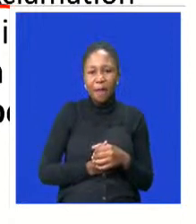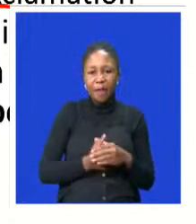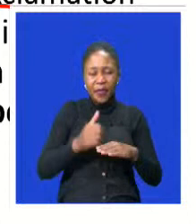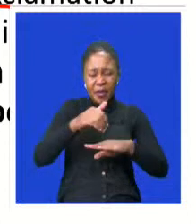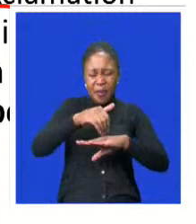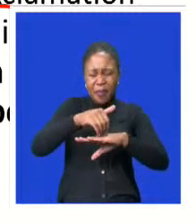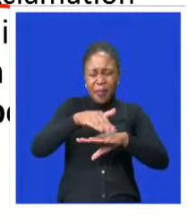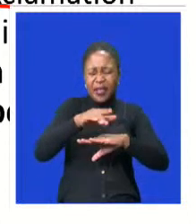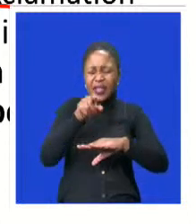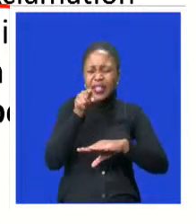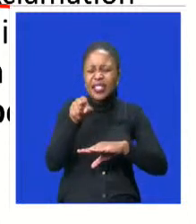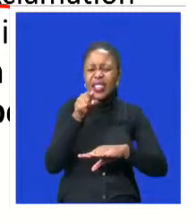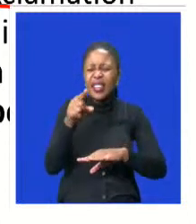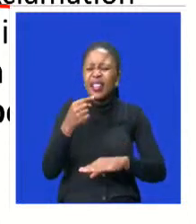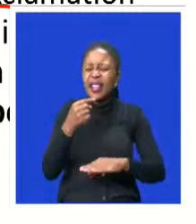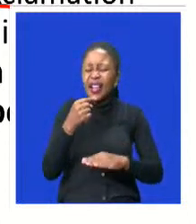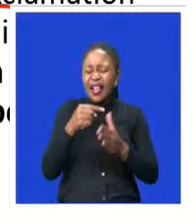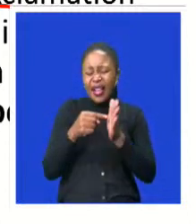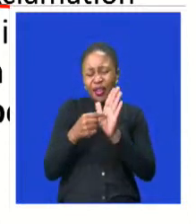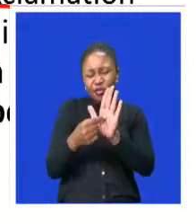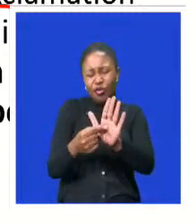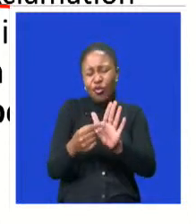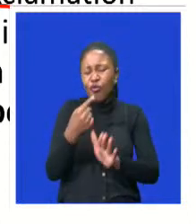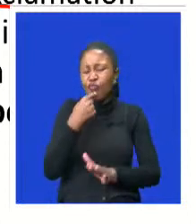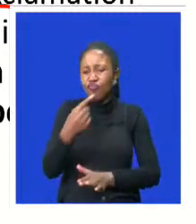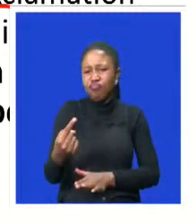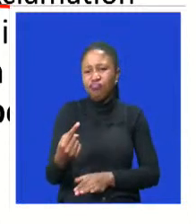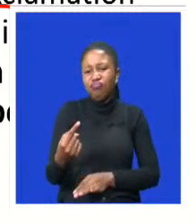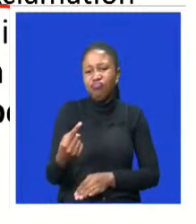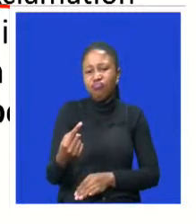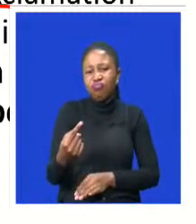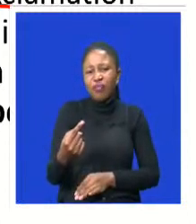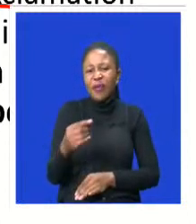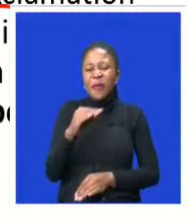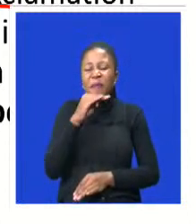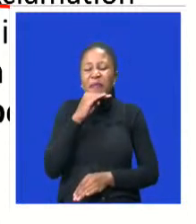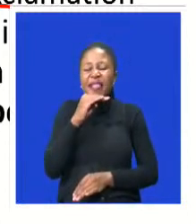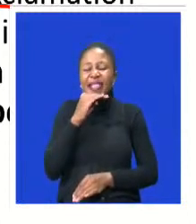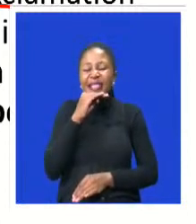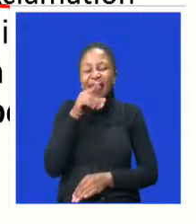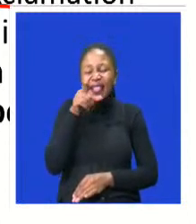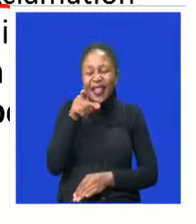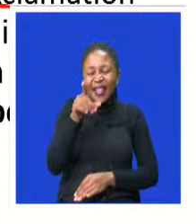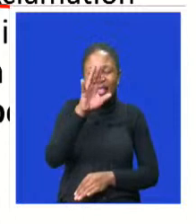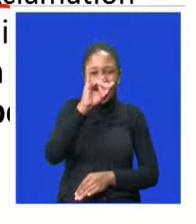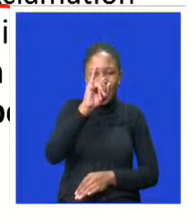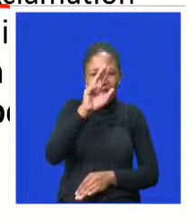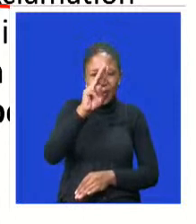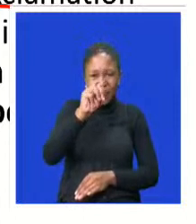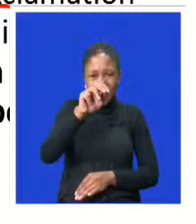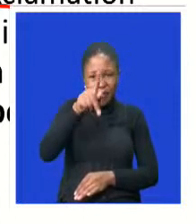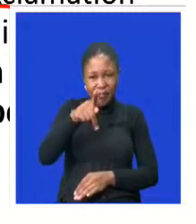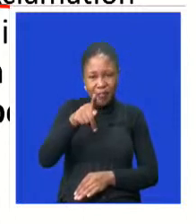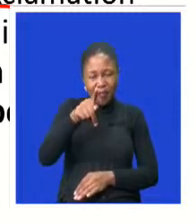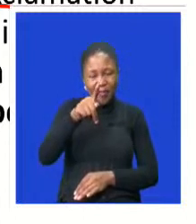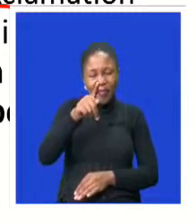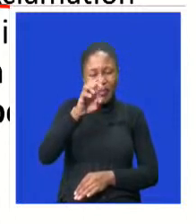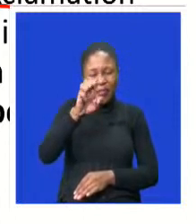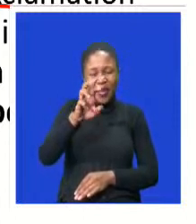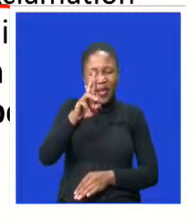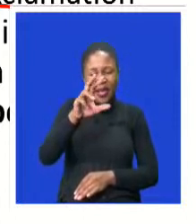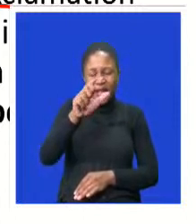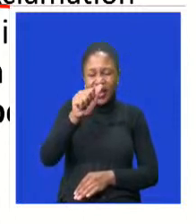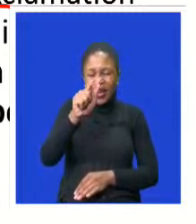command. It is an imperative type of sentence, as much as it ends with an exclamation mark but it is